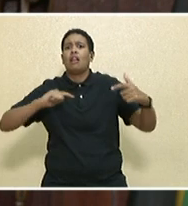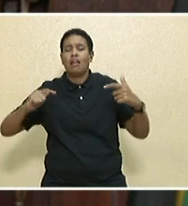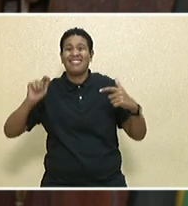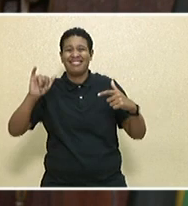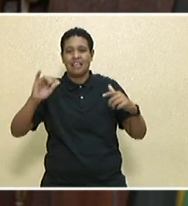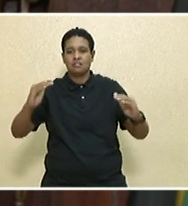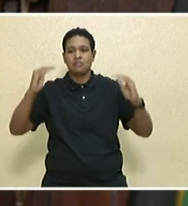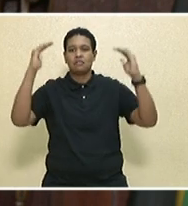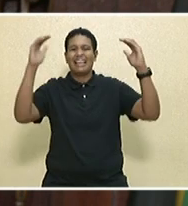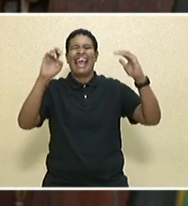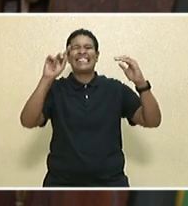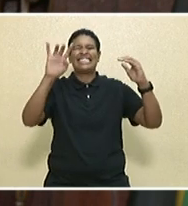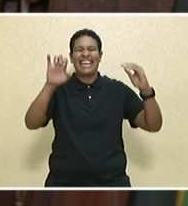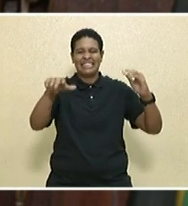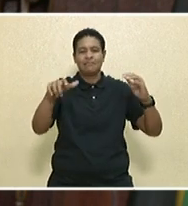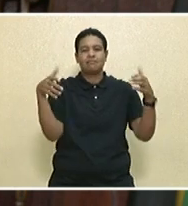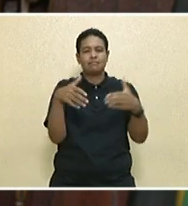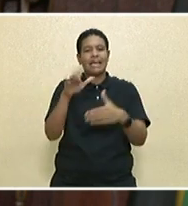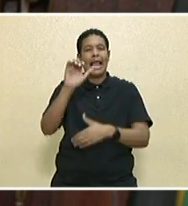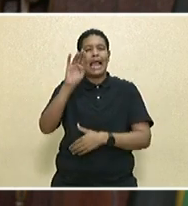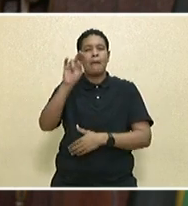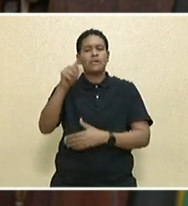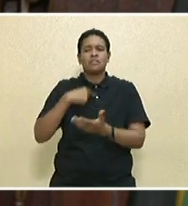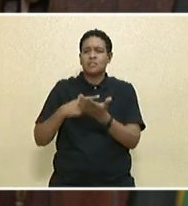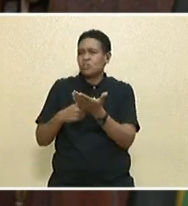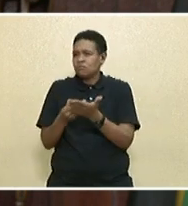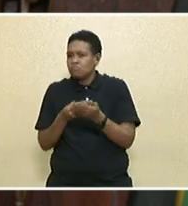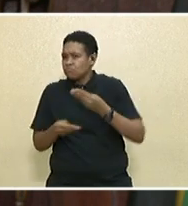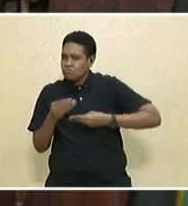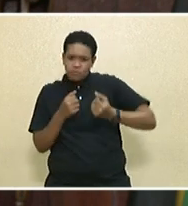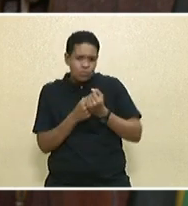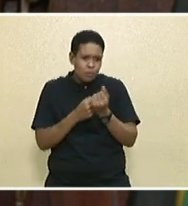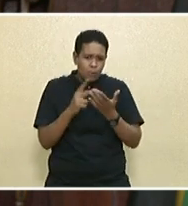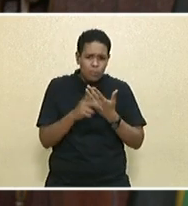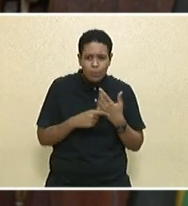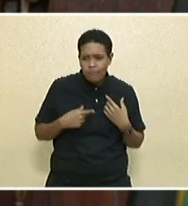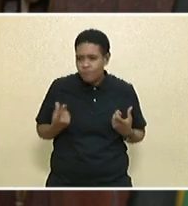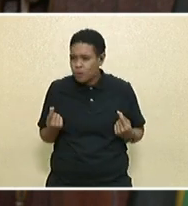the economic support program. We have with us today the Minister